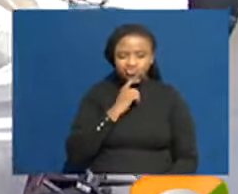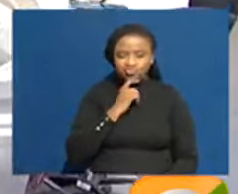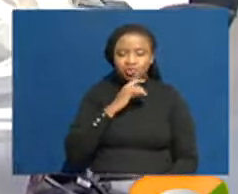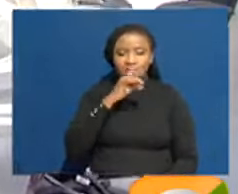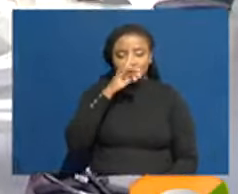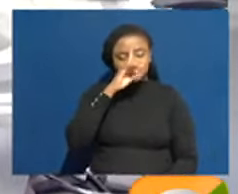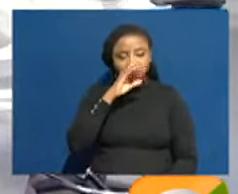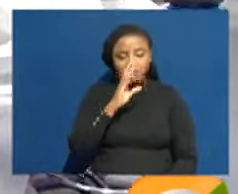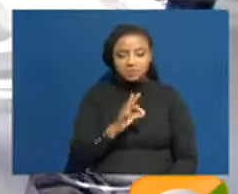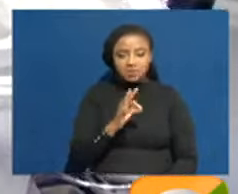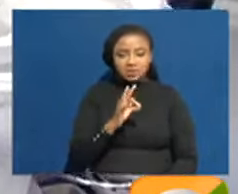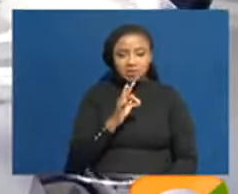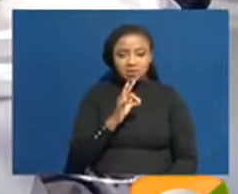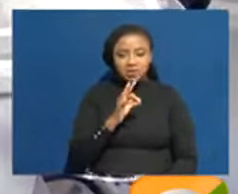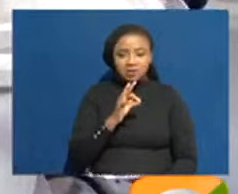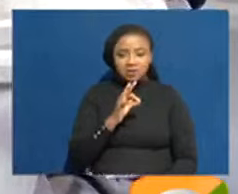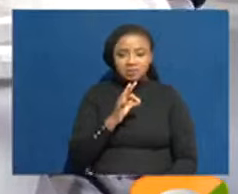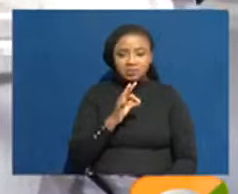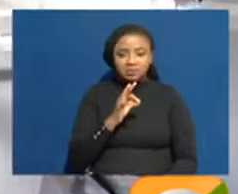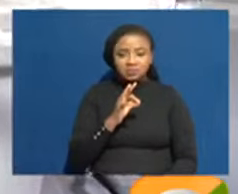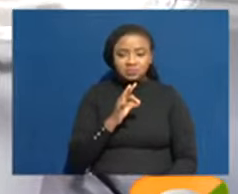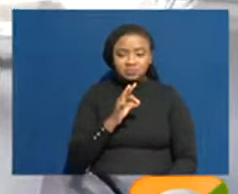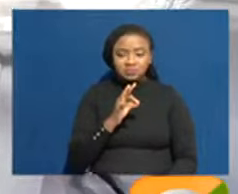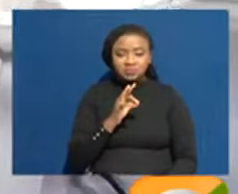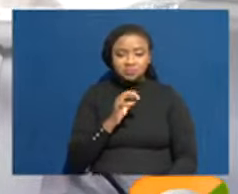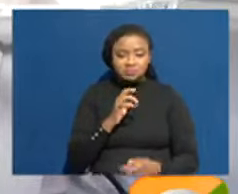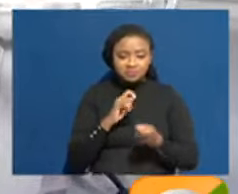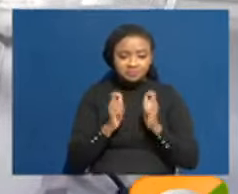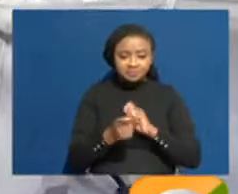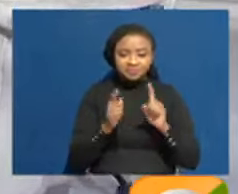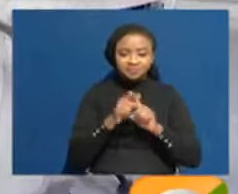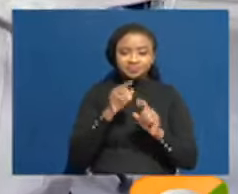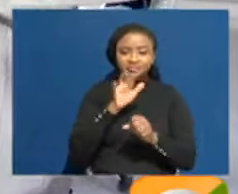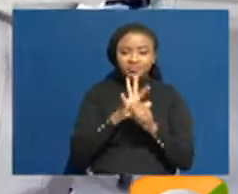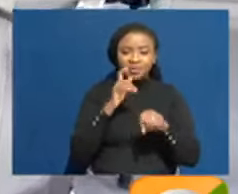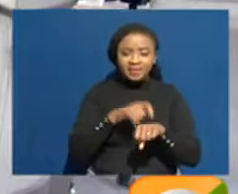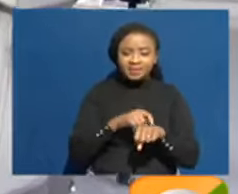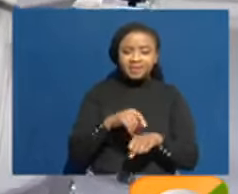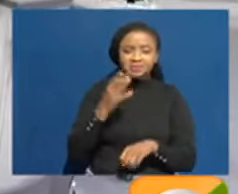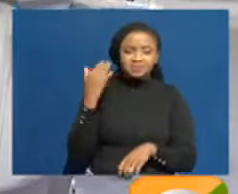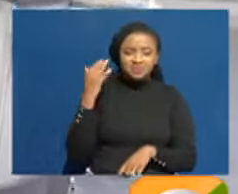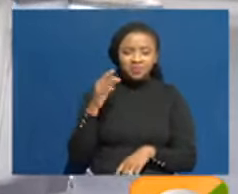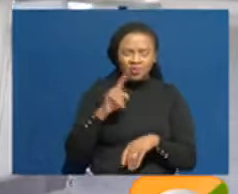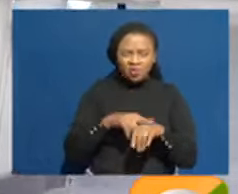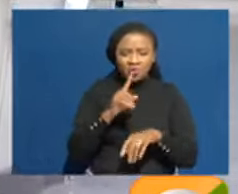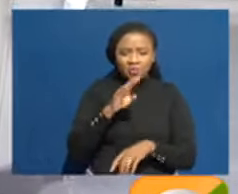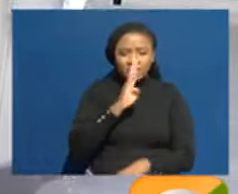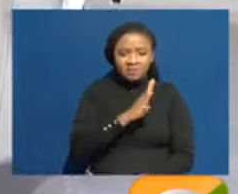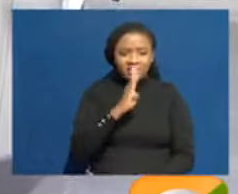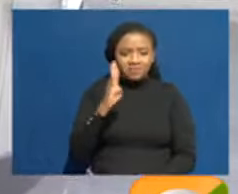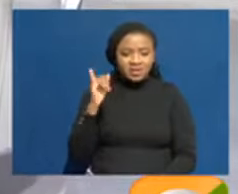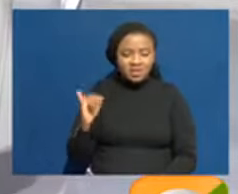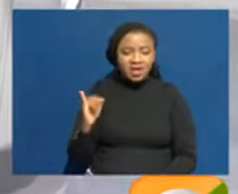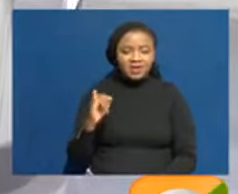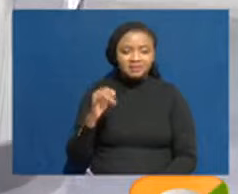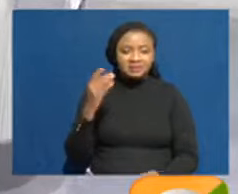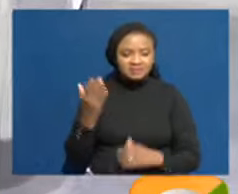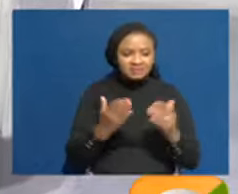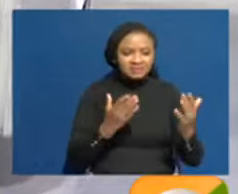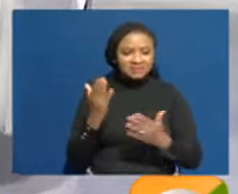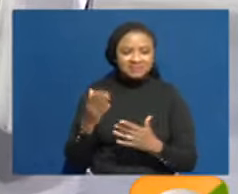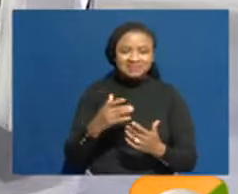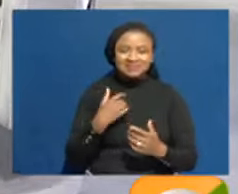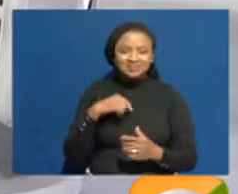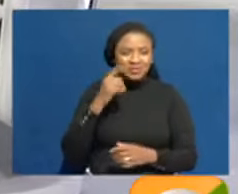seriously. The other day, so many times when BBI was thrown out by the Constitutional Court, many times we get